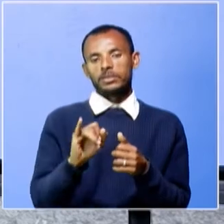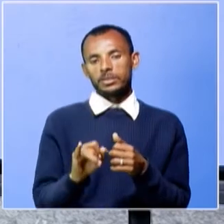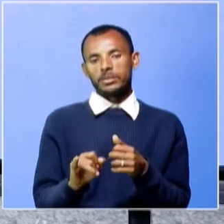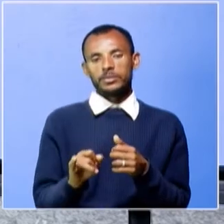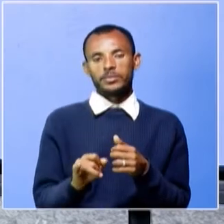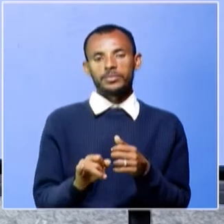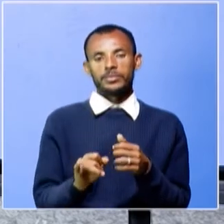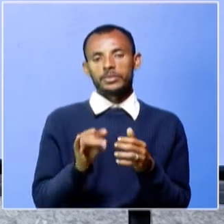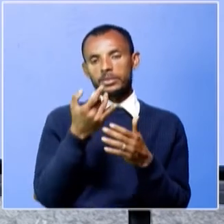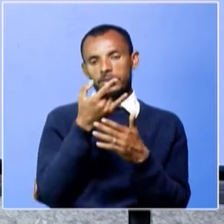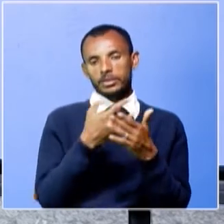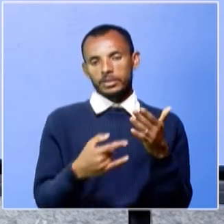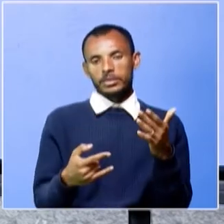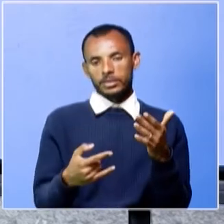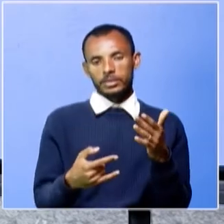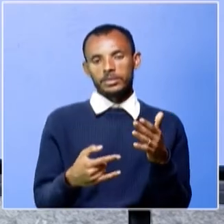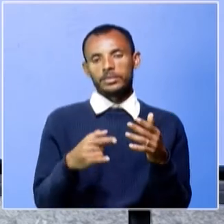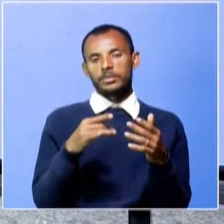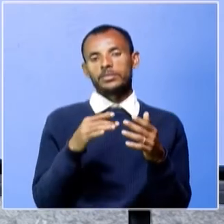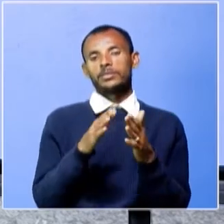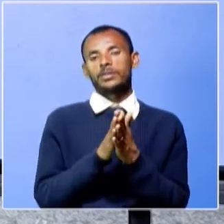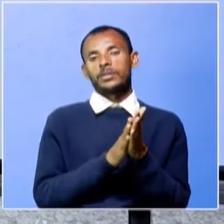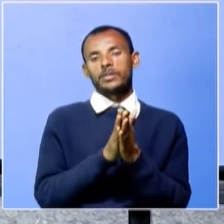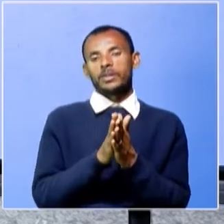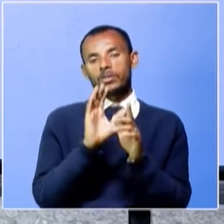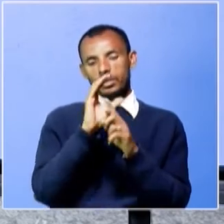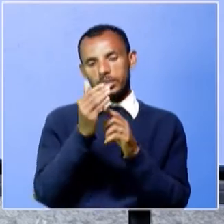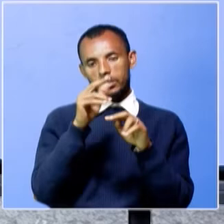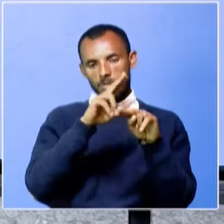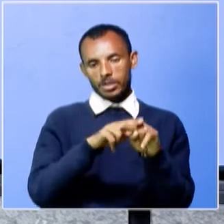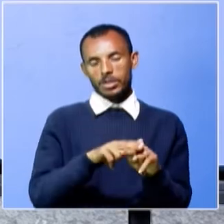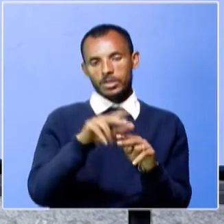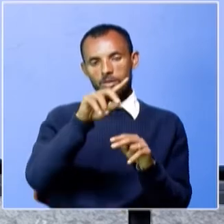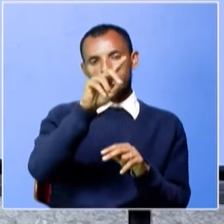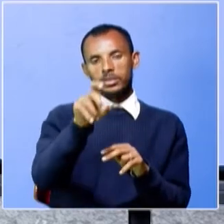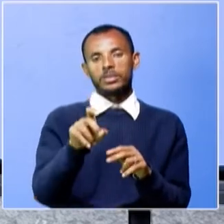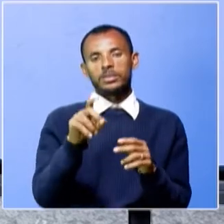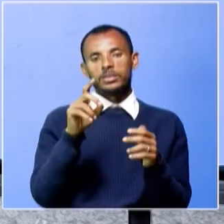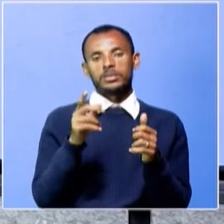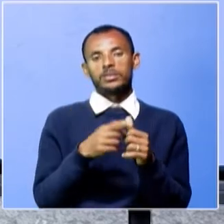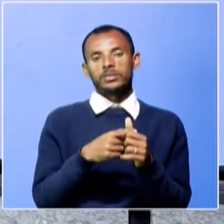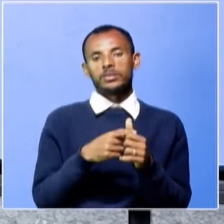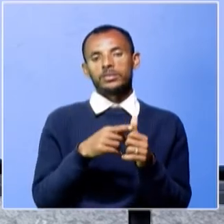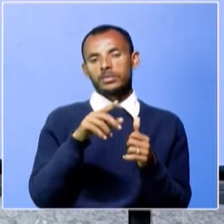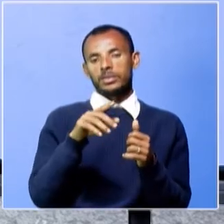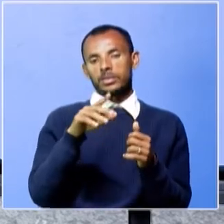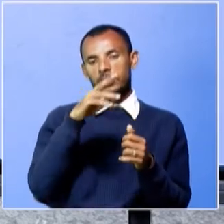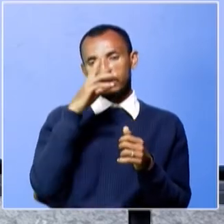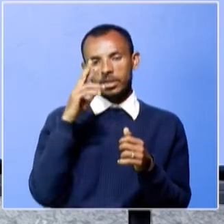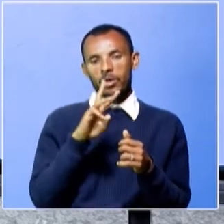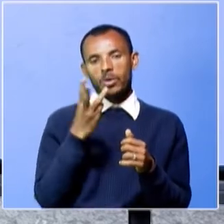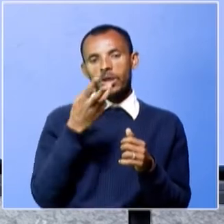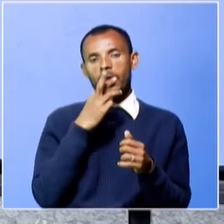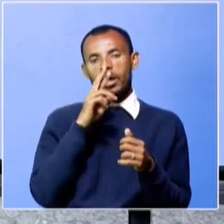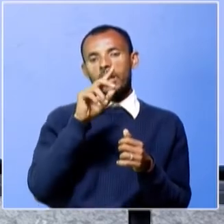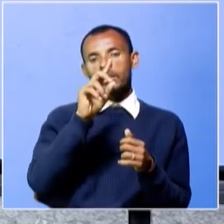be listing out the favorable condition depending on the question. So in the first case, we